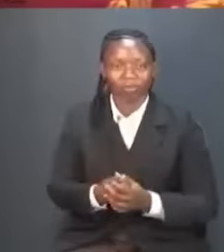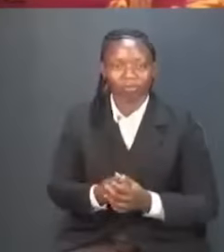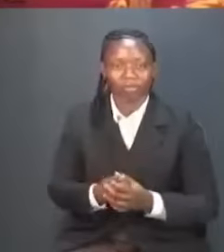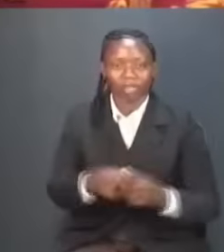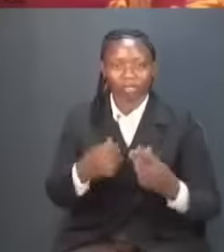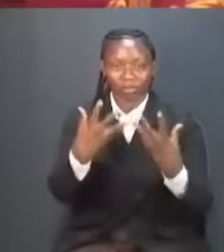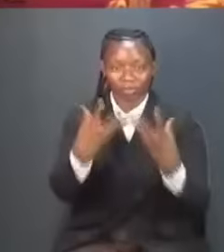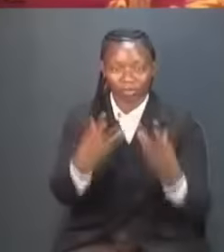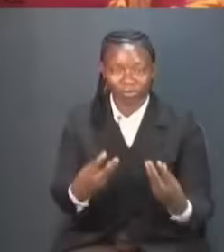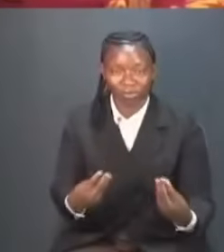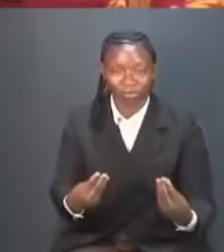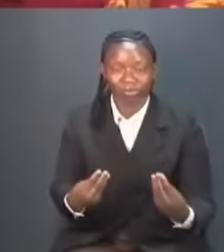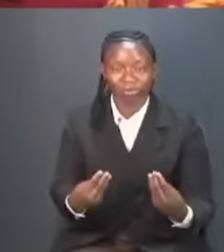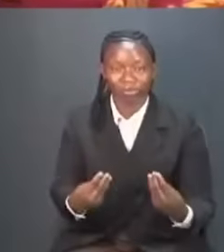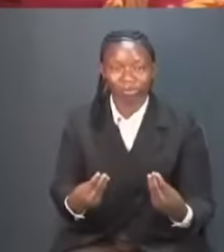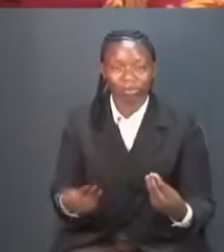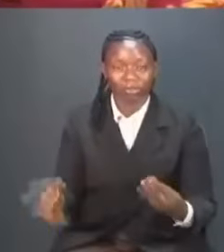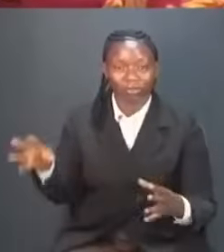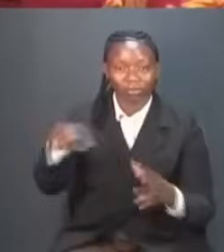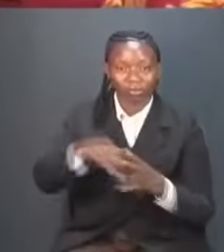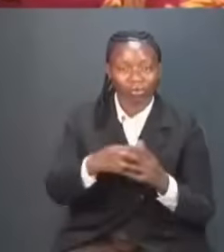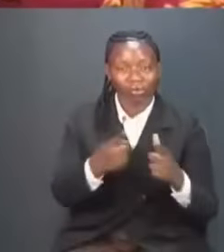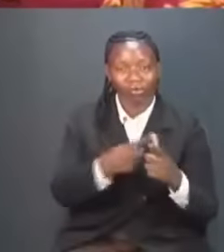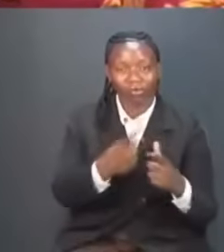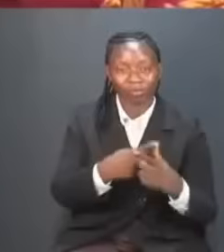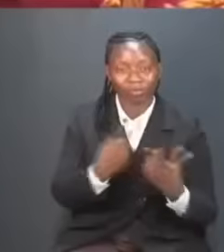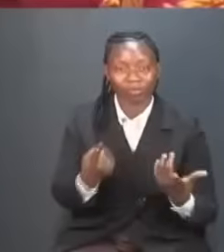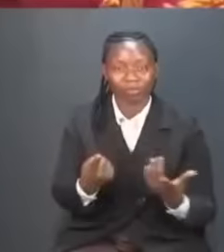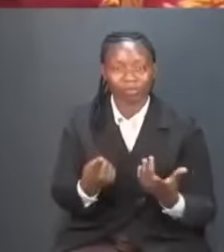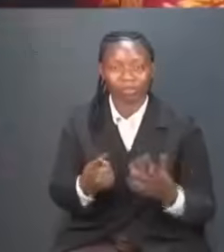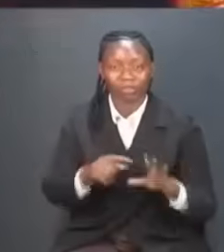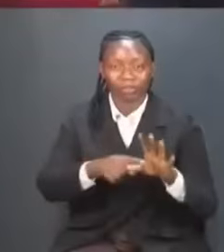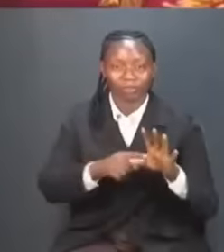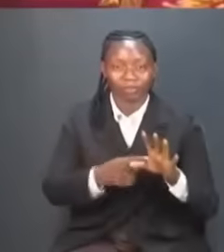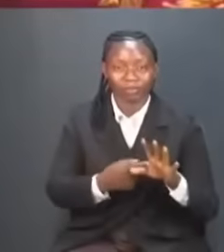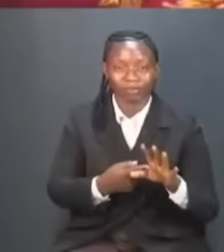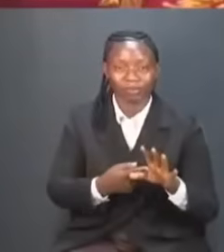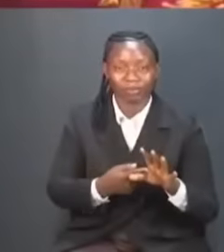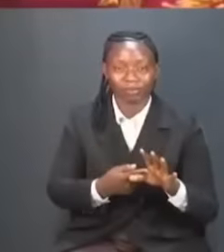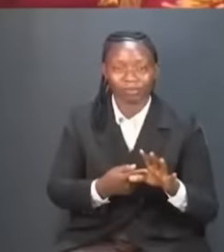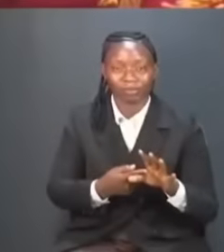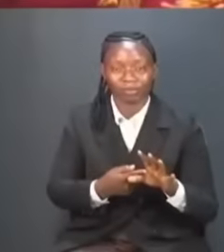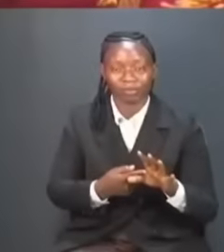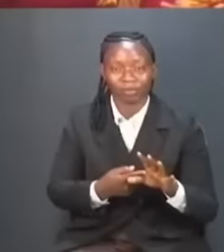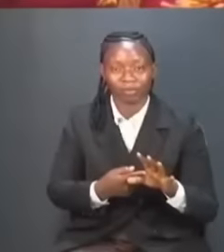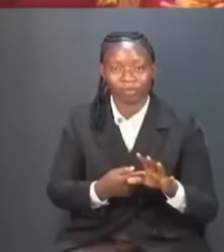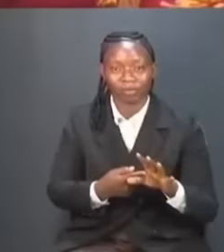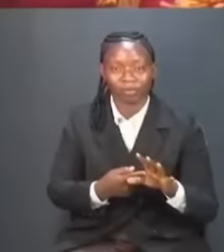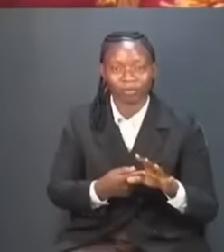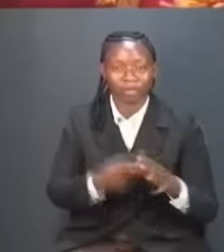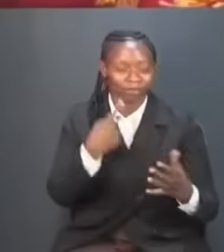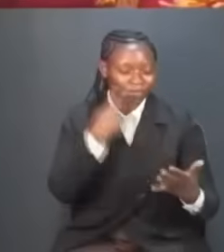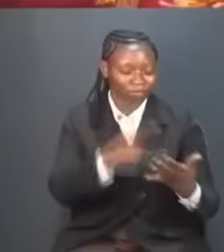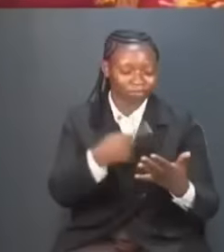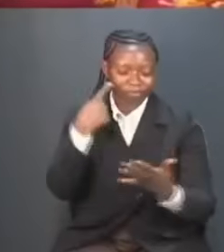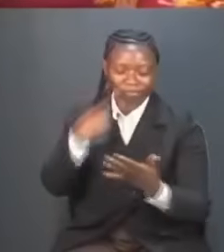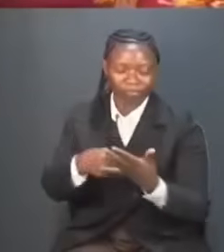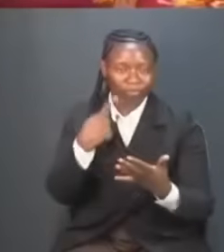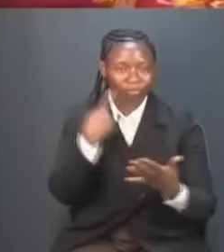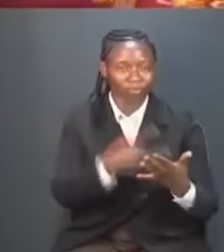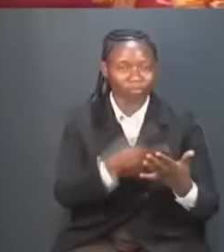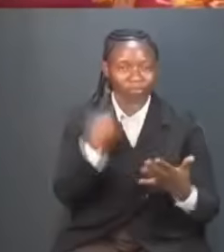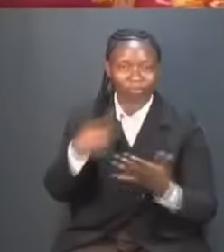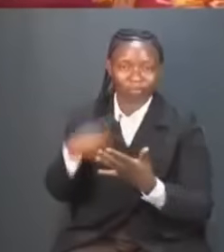Interventions being rolled out include the implementation of phytosanitary inspections at points of